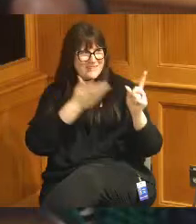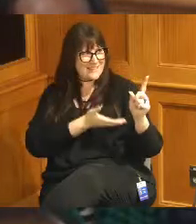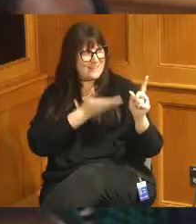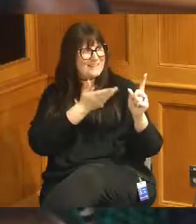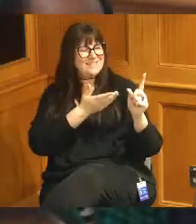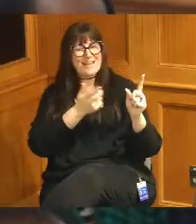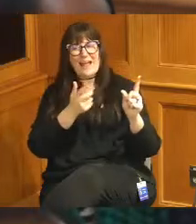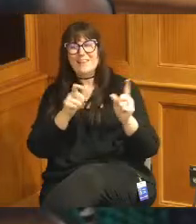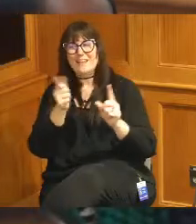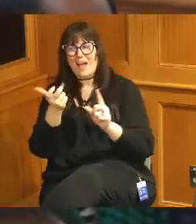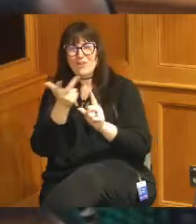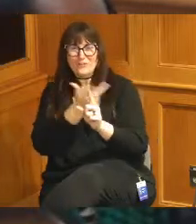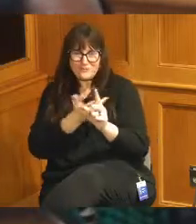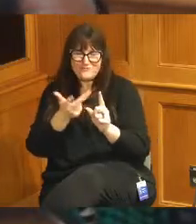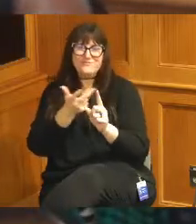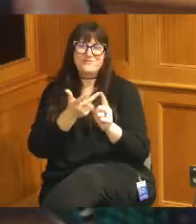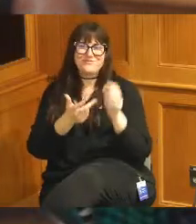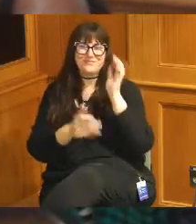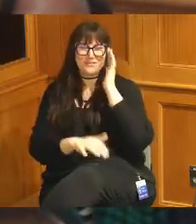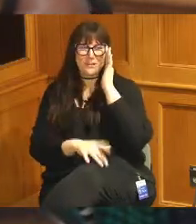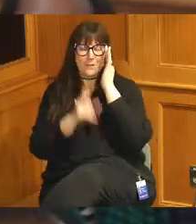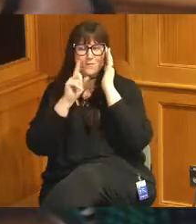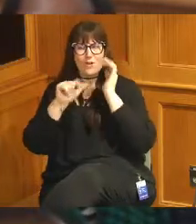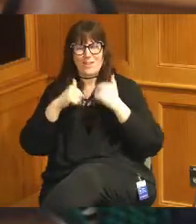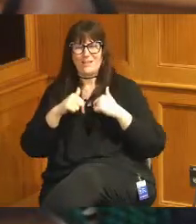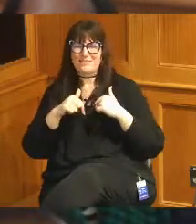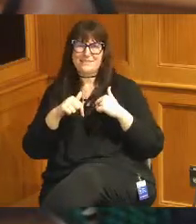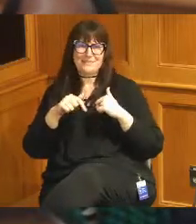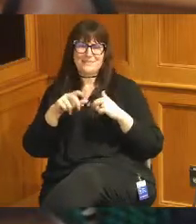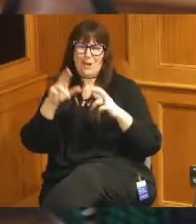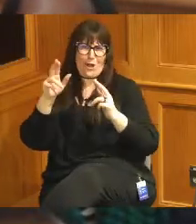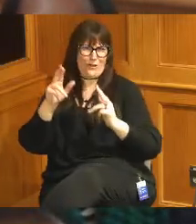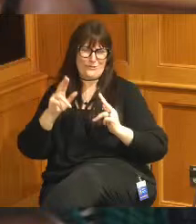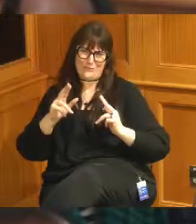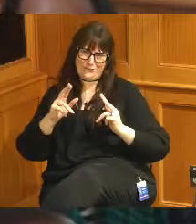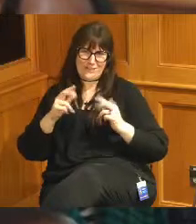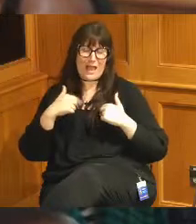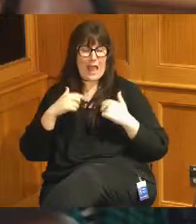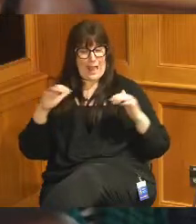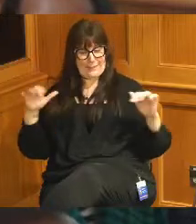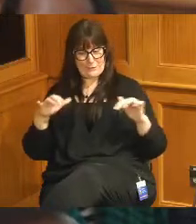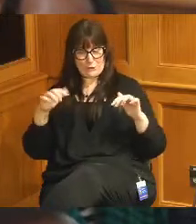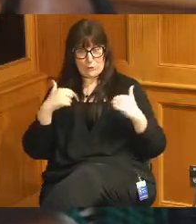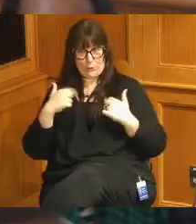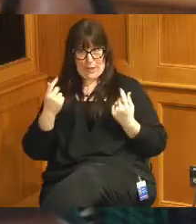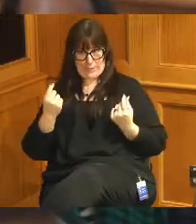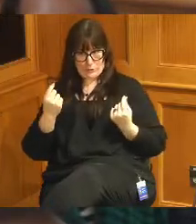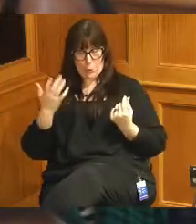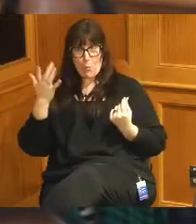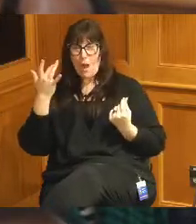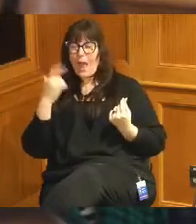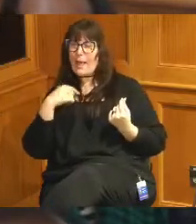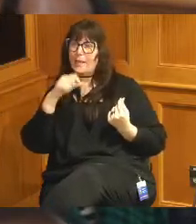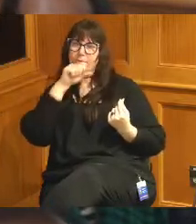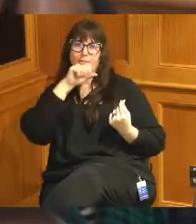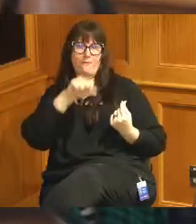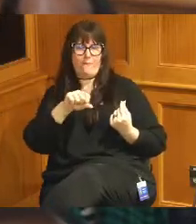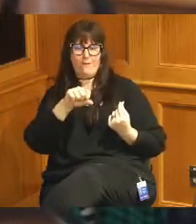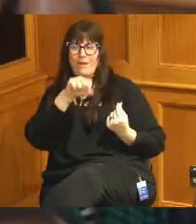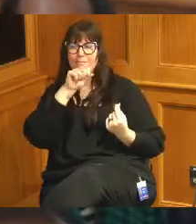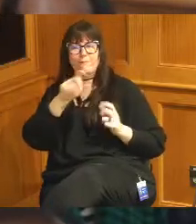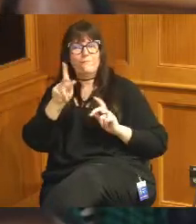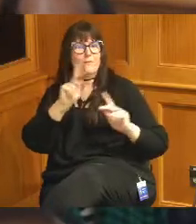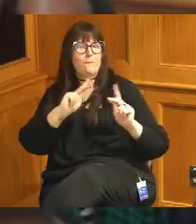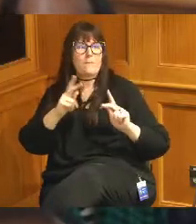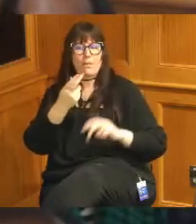other commissioners for this honor. I do what I do because I love what I do. I love the people of